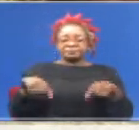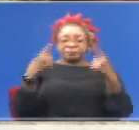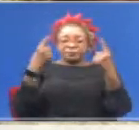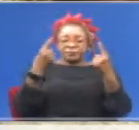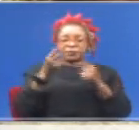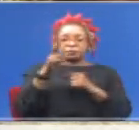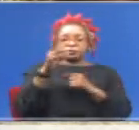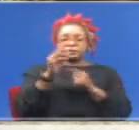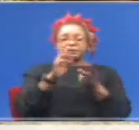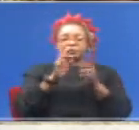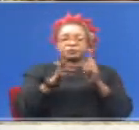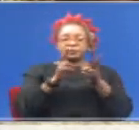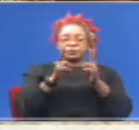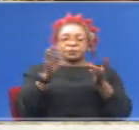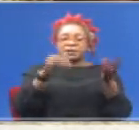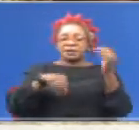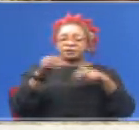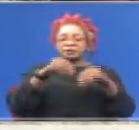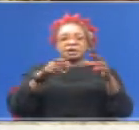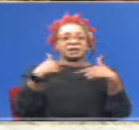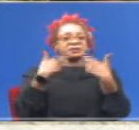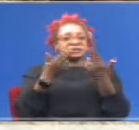2022 election results